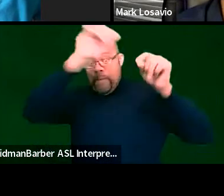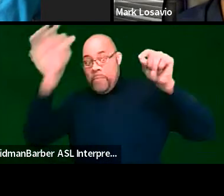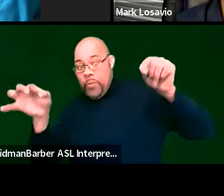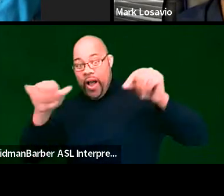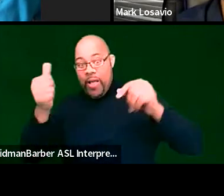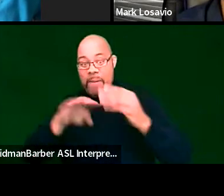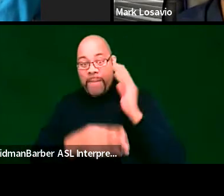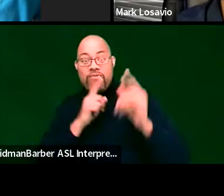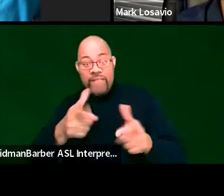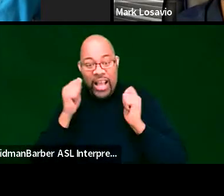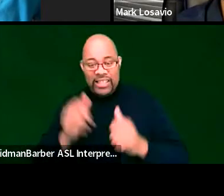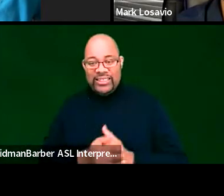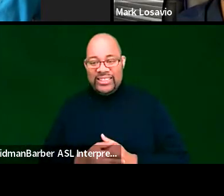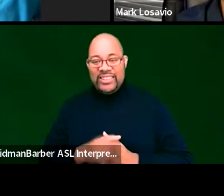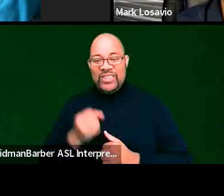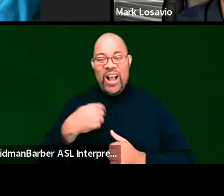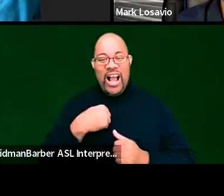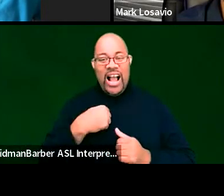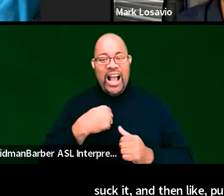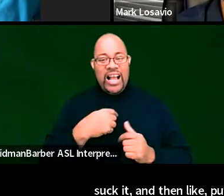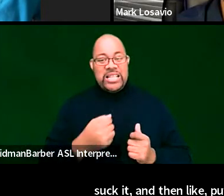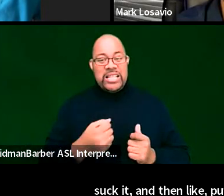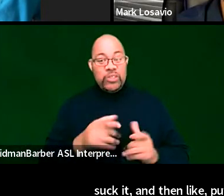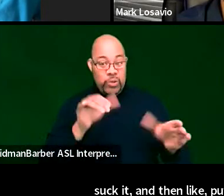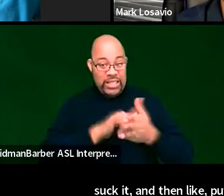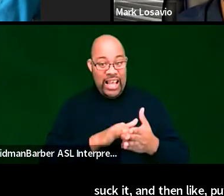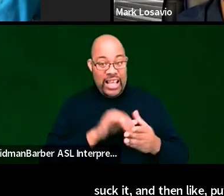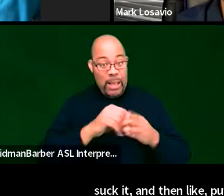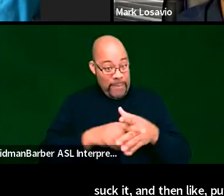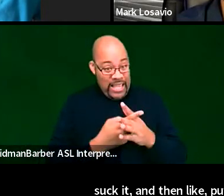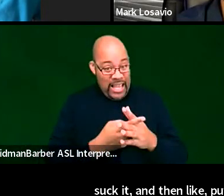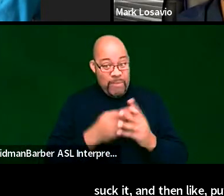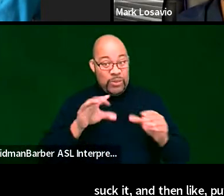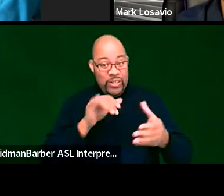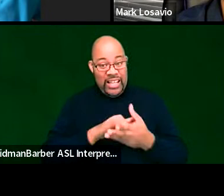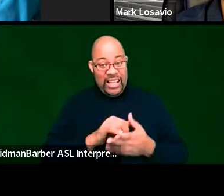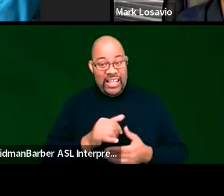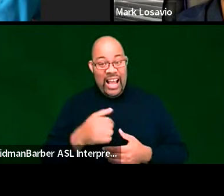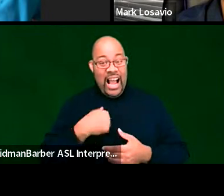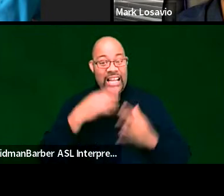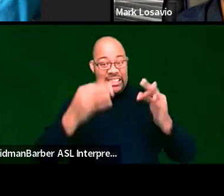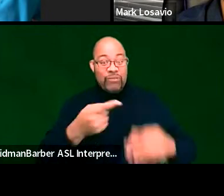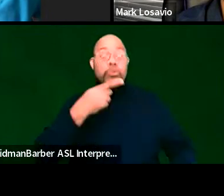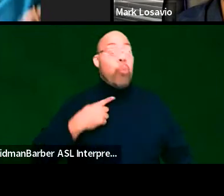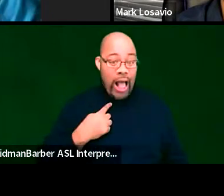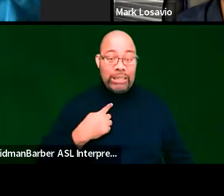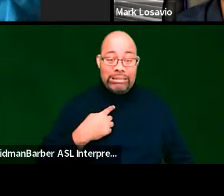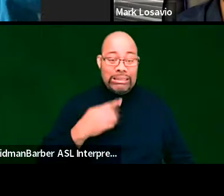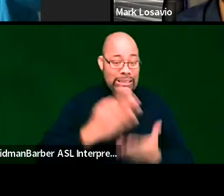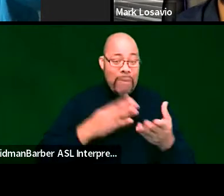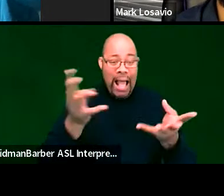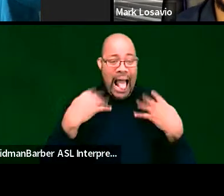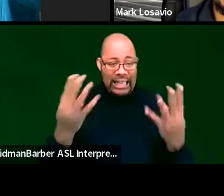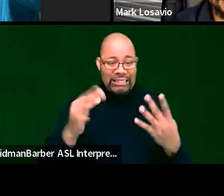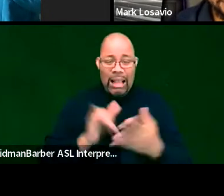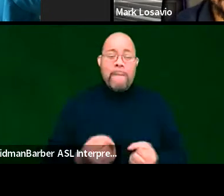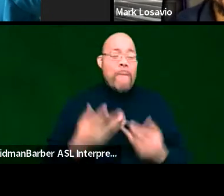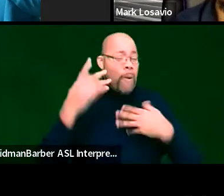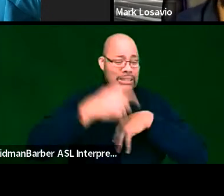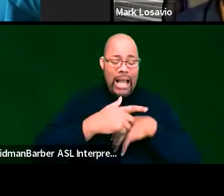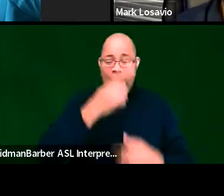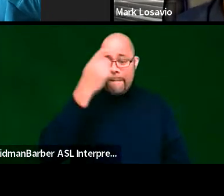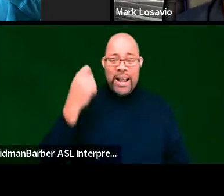bag really fast, right? So I would do that in the beginning of me doing it. I definitely swallowed algae like multiple